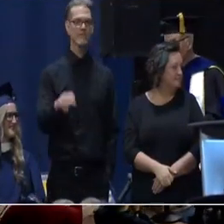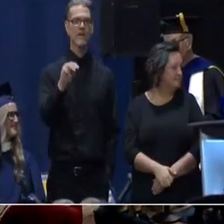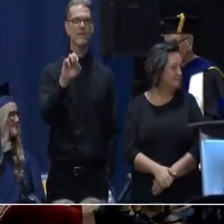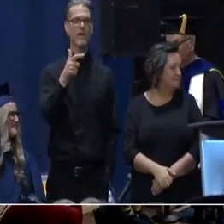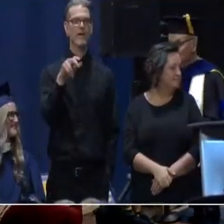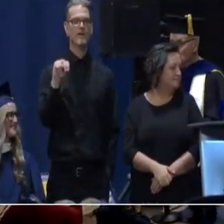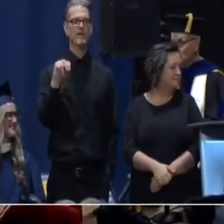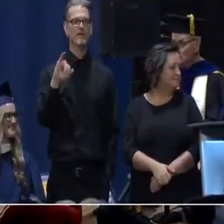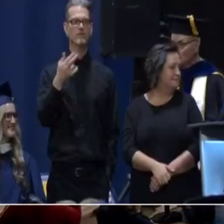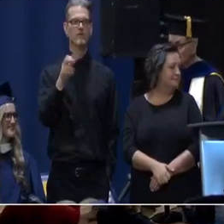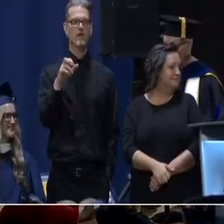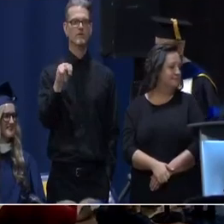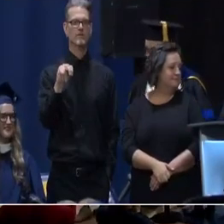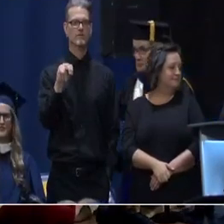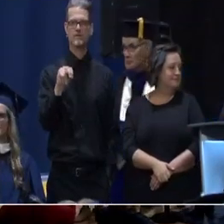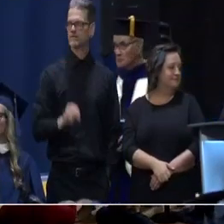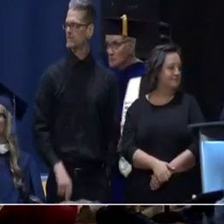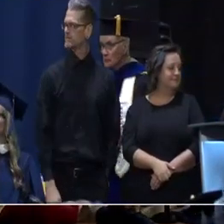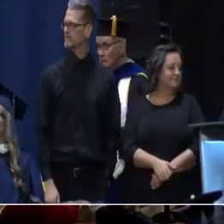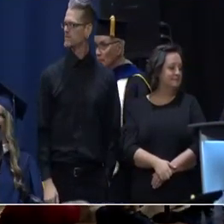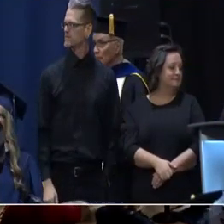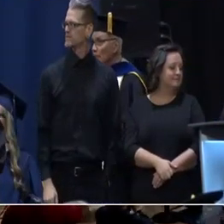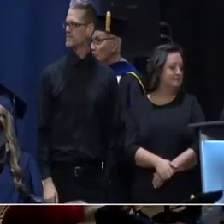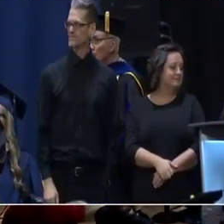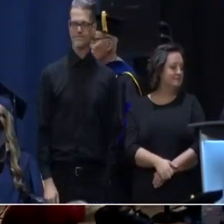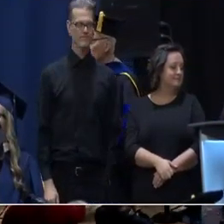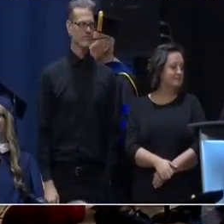Megan Johnson.